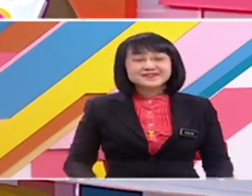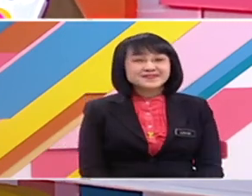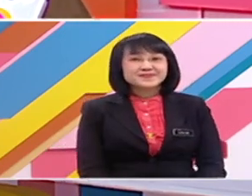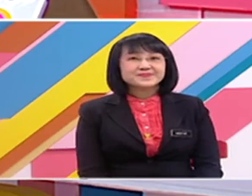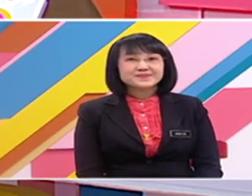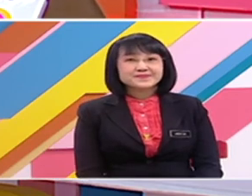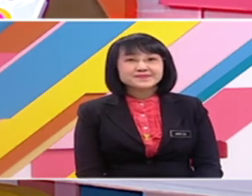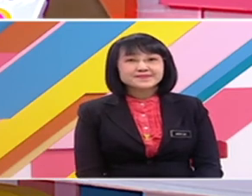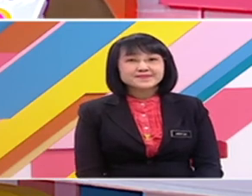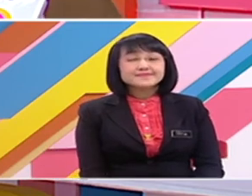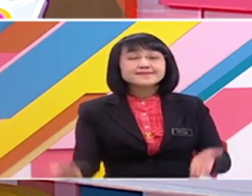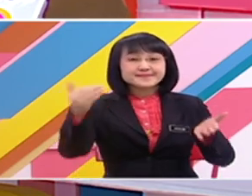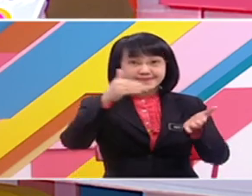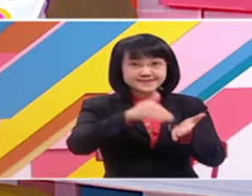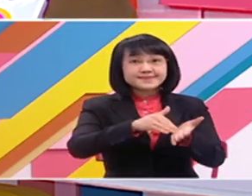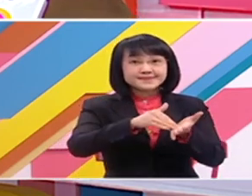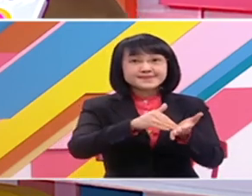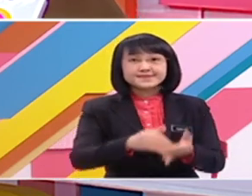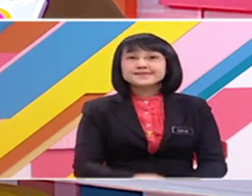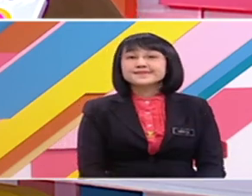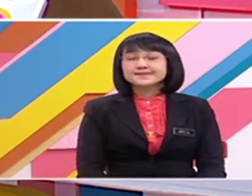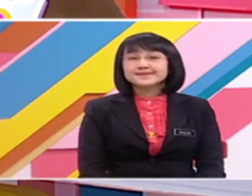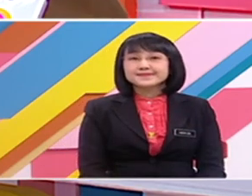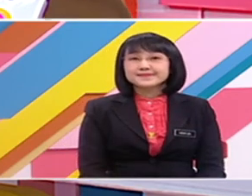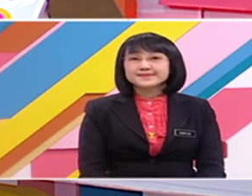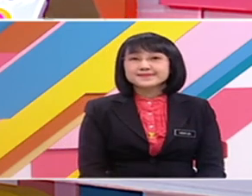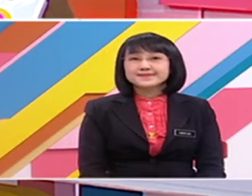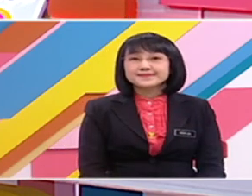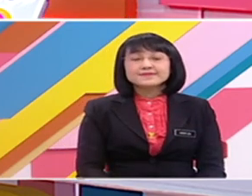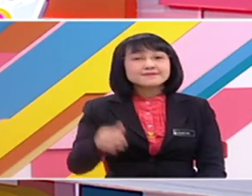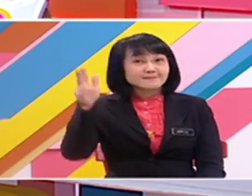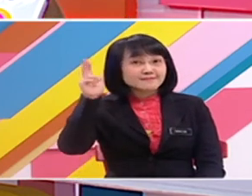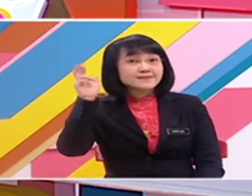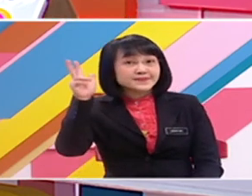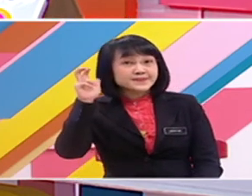Okay, I repeat again, once again. Okay, listen to me.